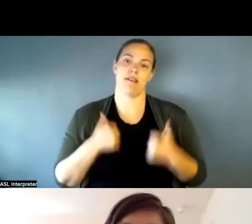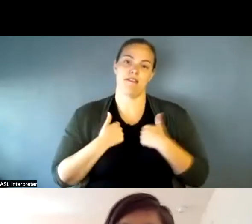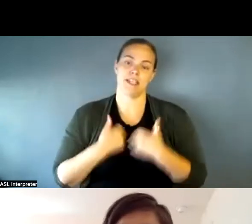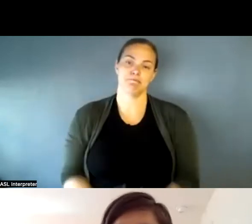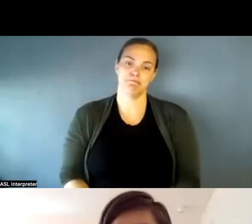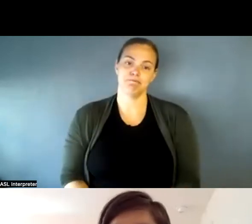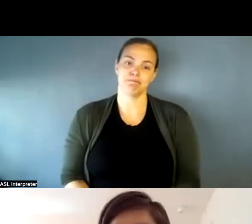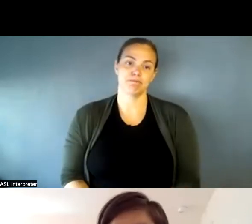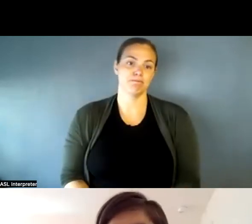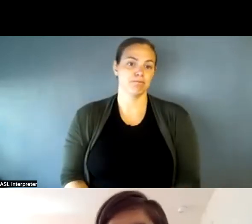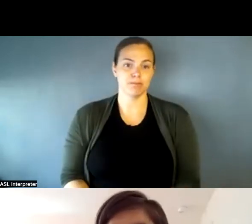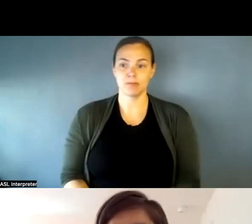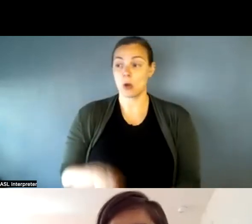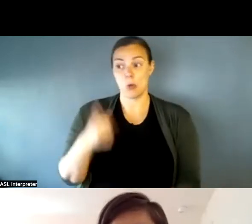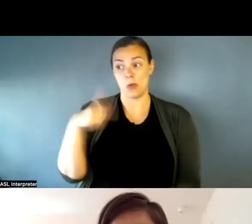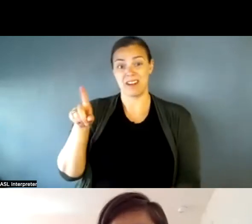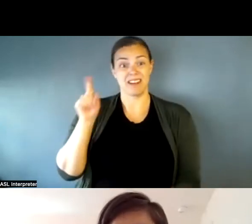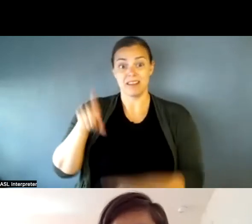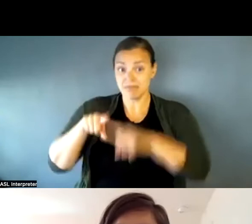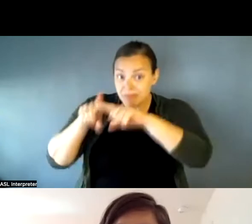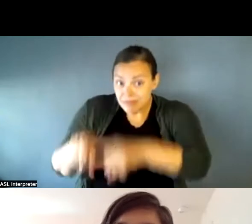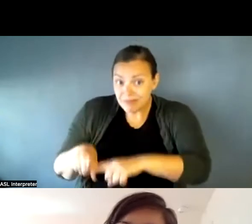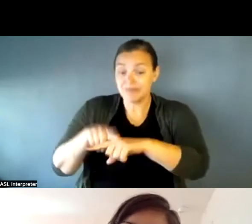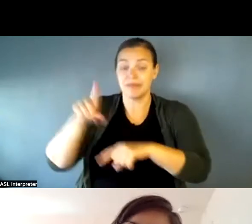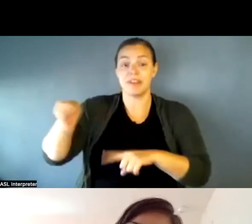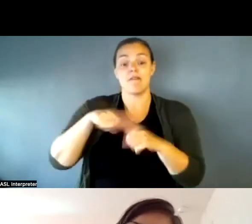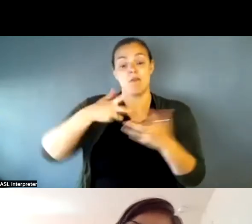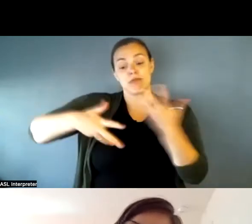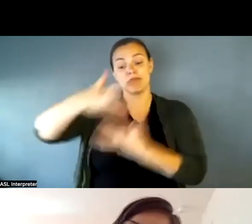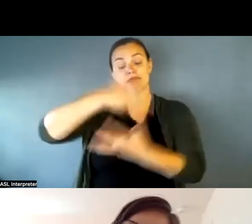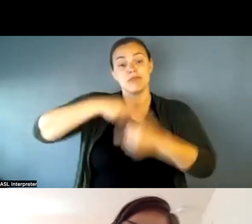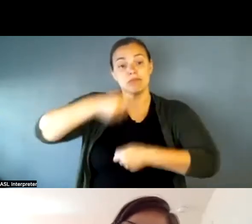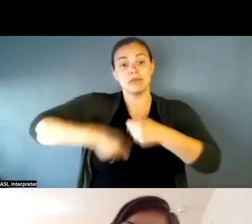to recycle the air, to process carbon, to